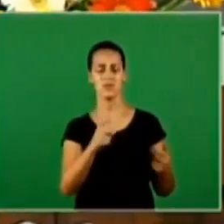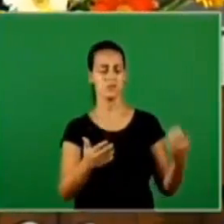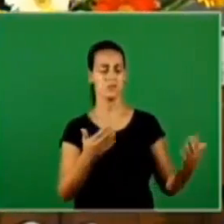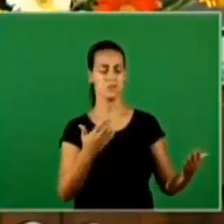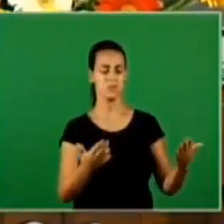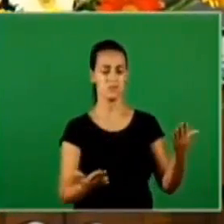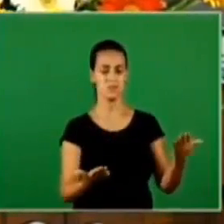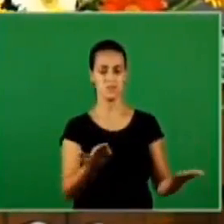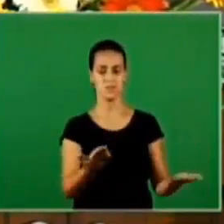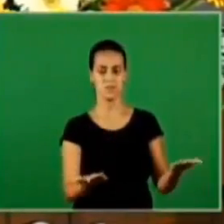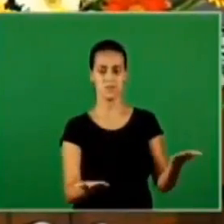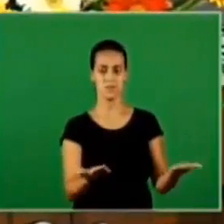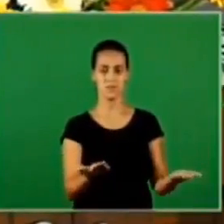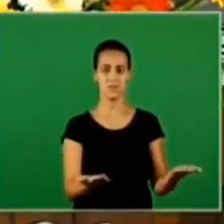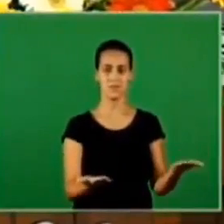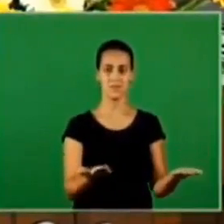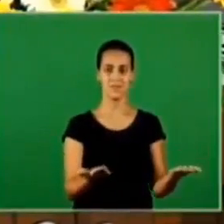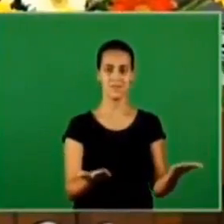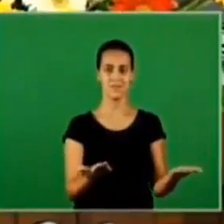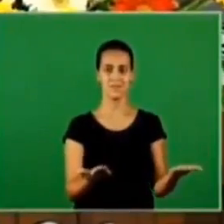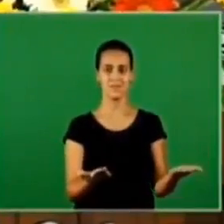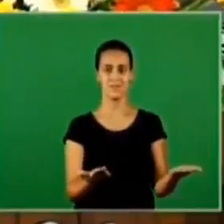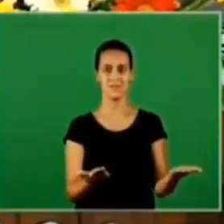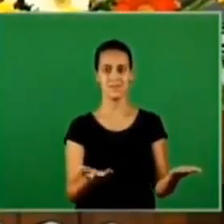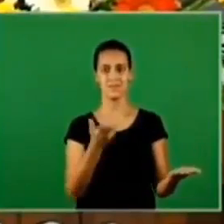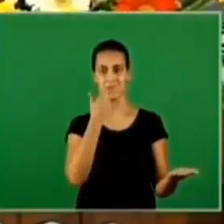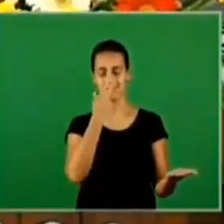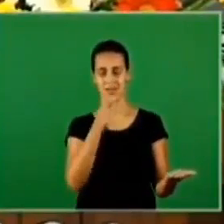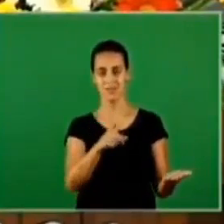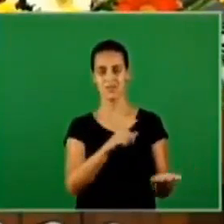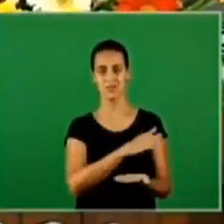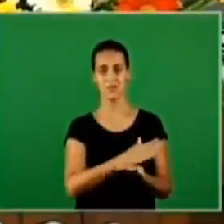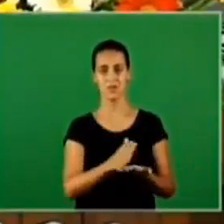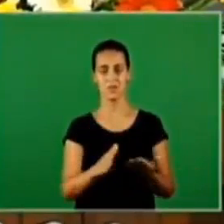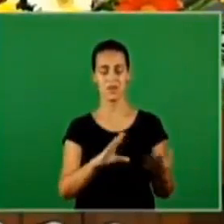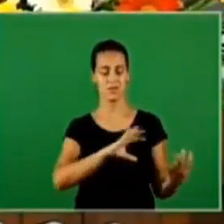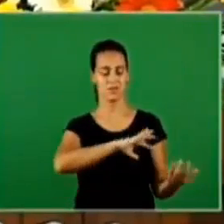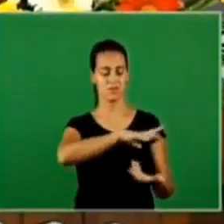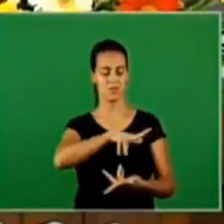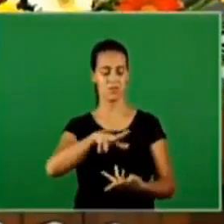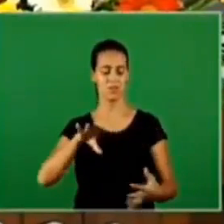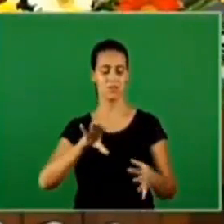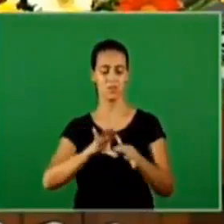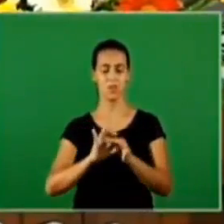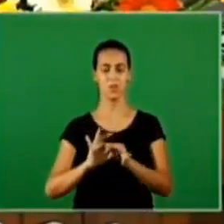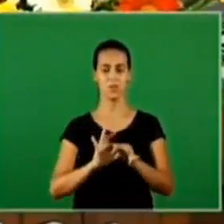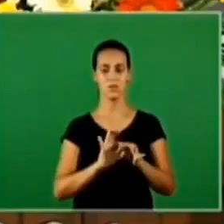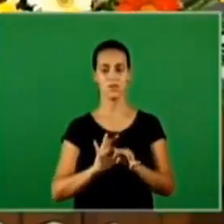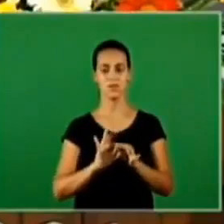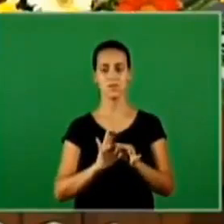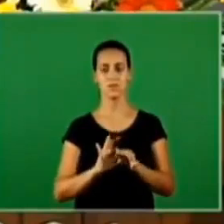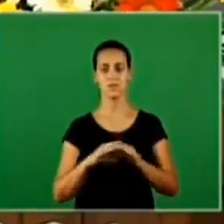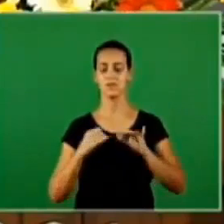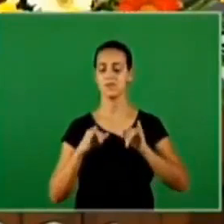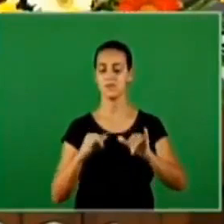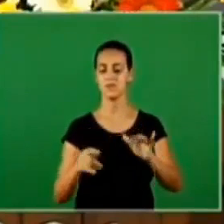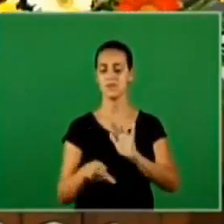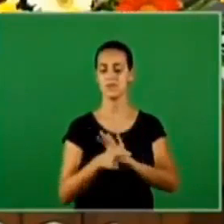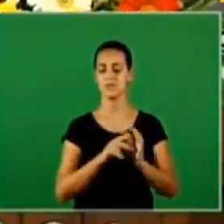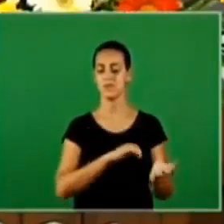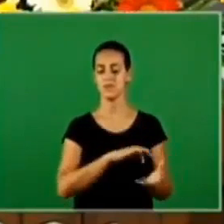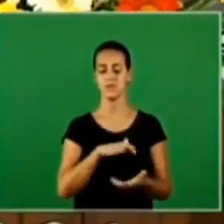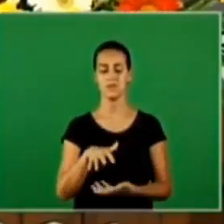place you in balance. So you are balanced with the world, this energy which is here. So instead of being this, then